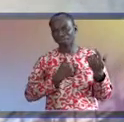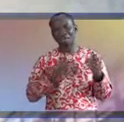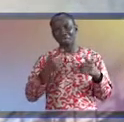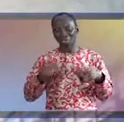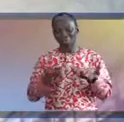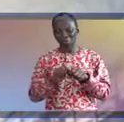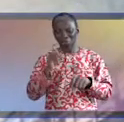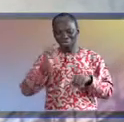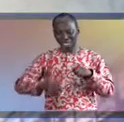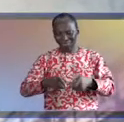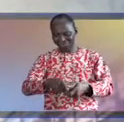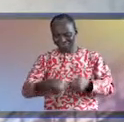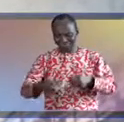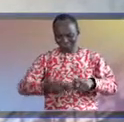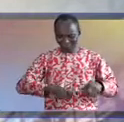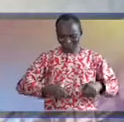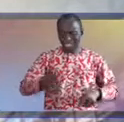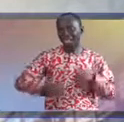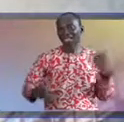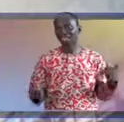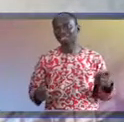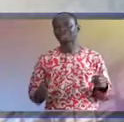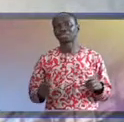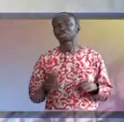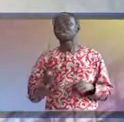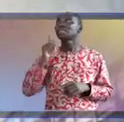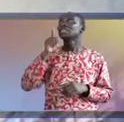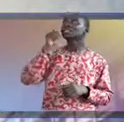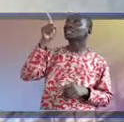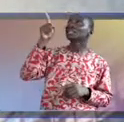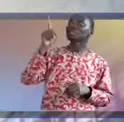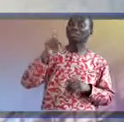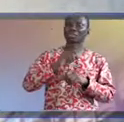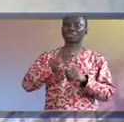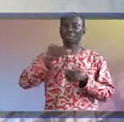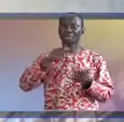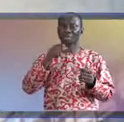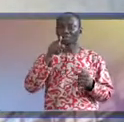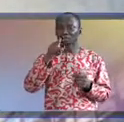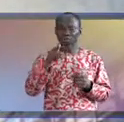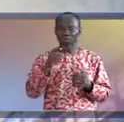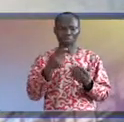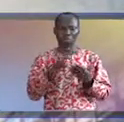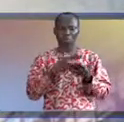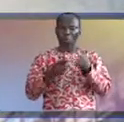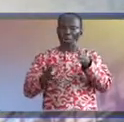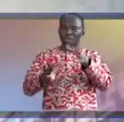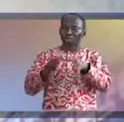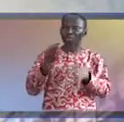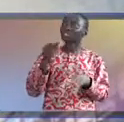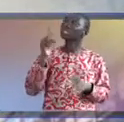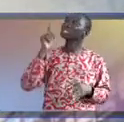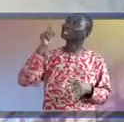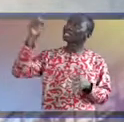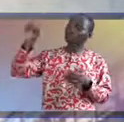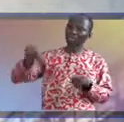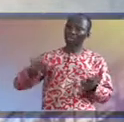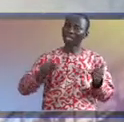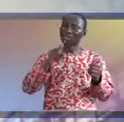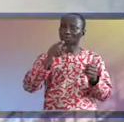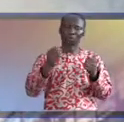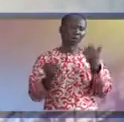not worthy to carry. He will baptize you with the Holy Spirit and